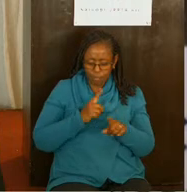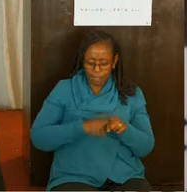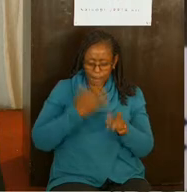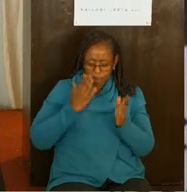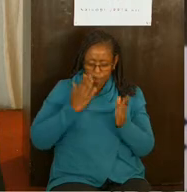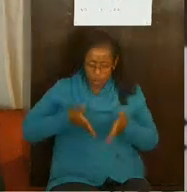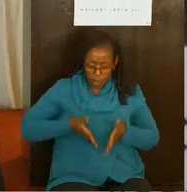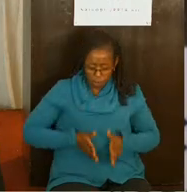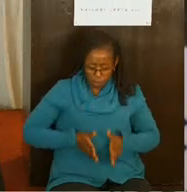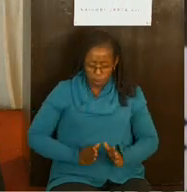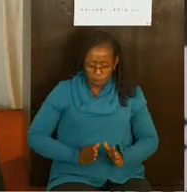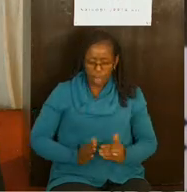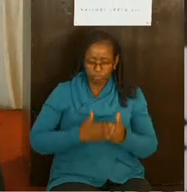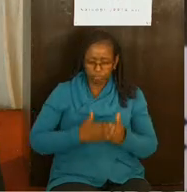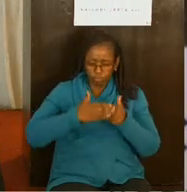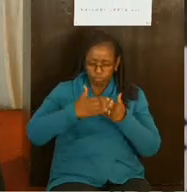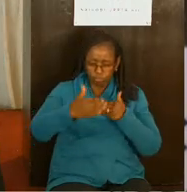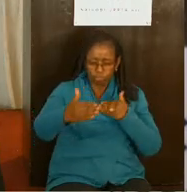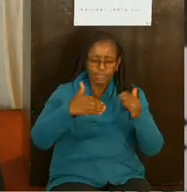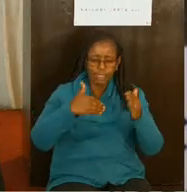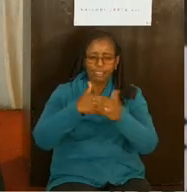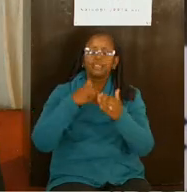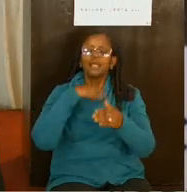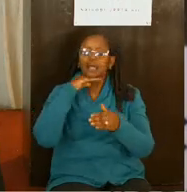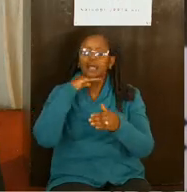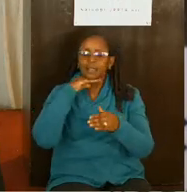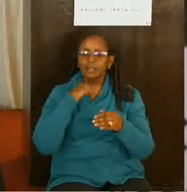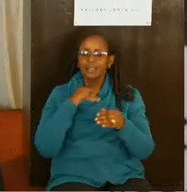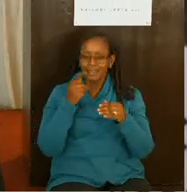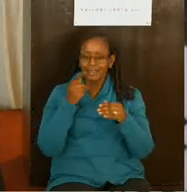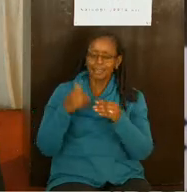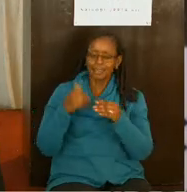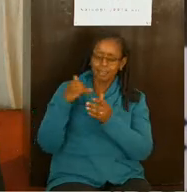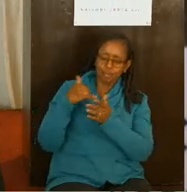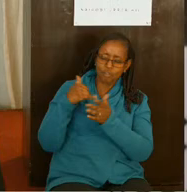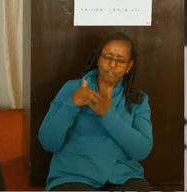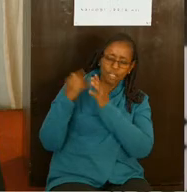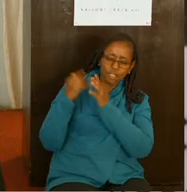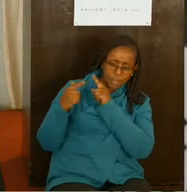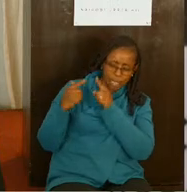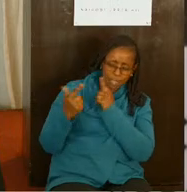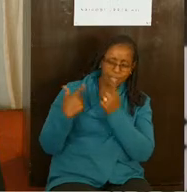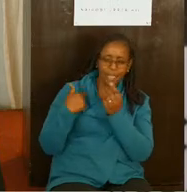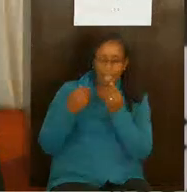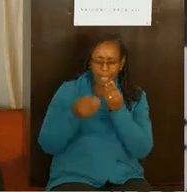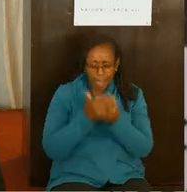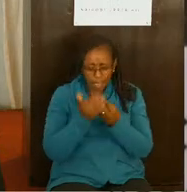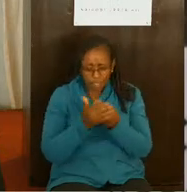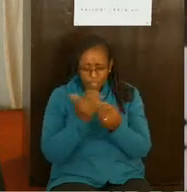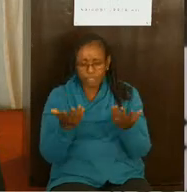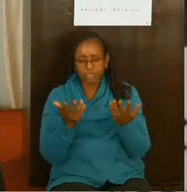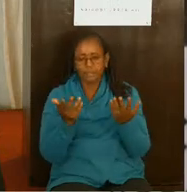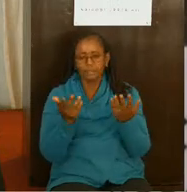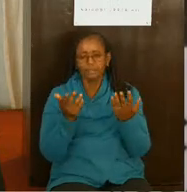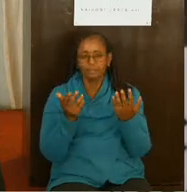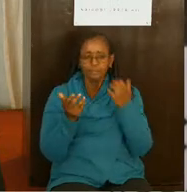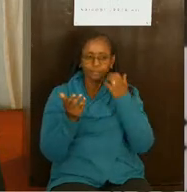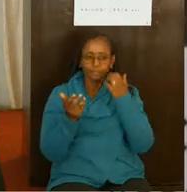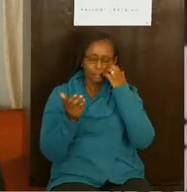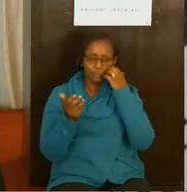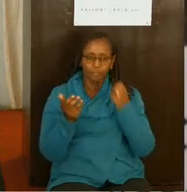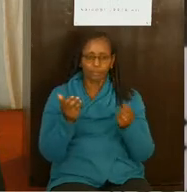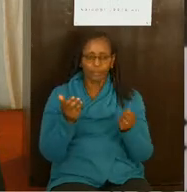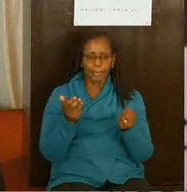experiential participatory learning nurturing and reinforcing lived values